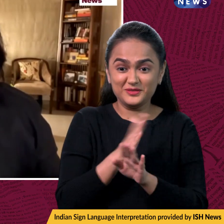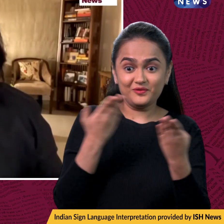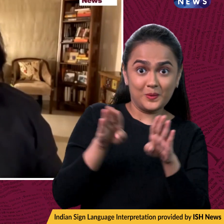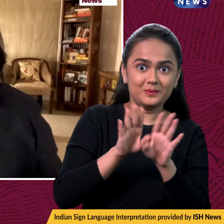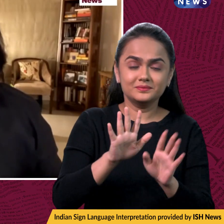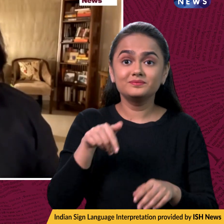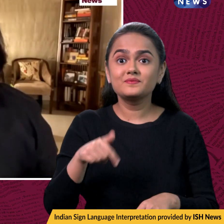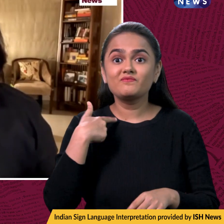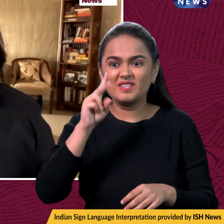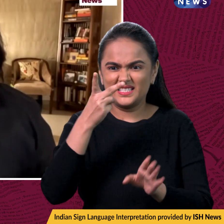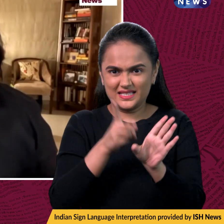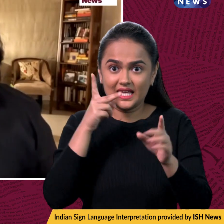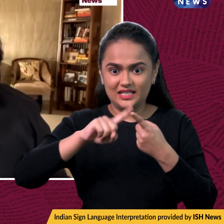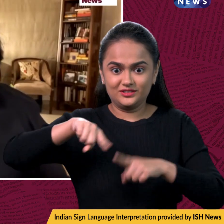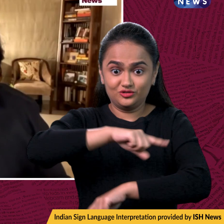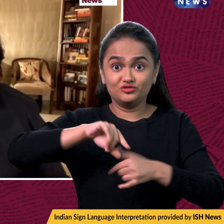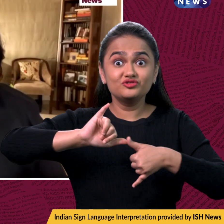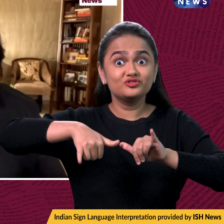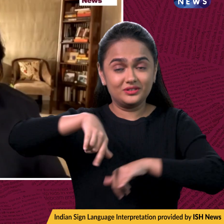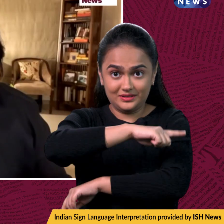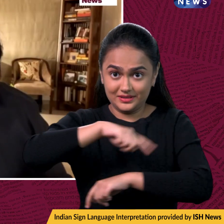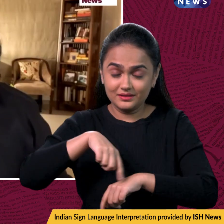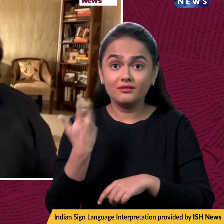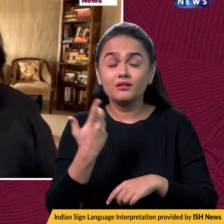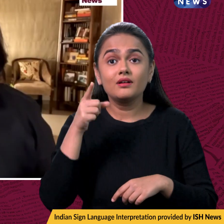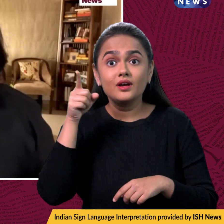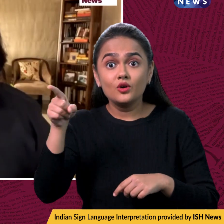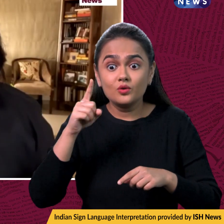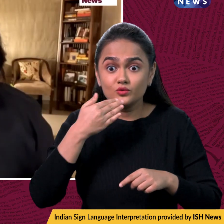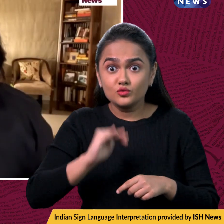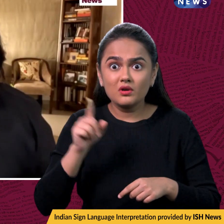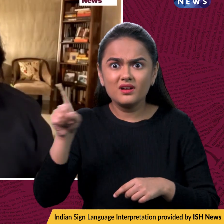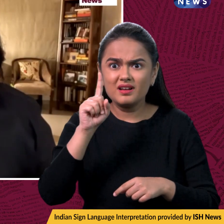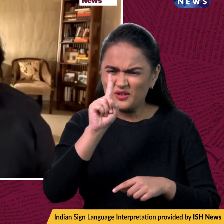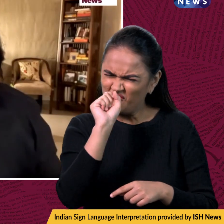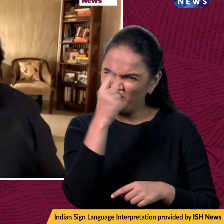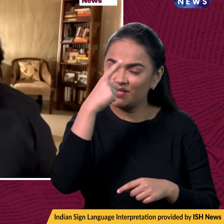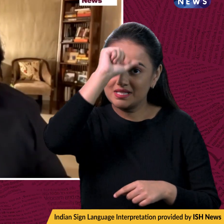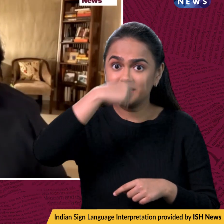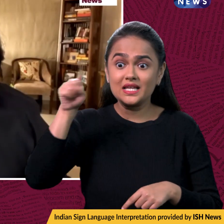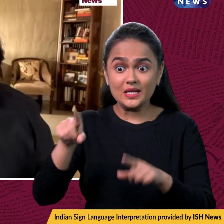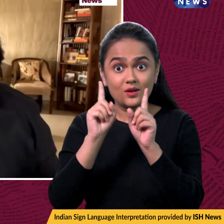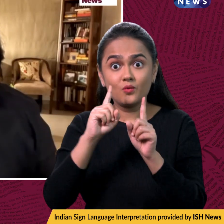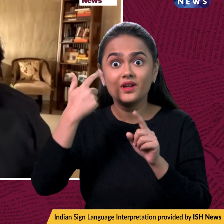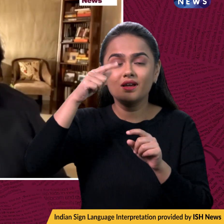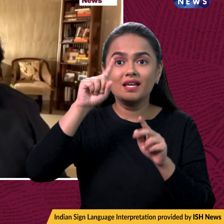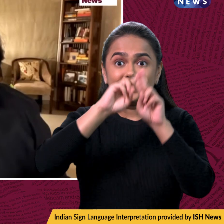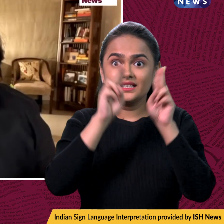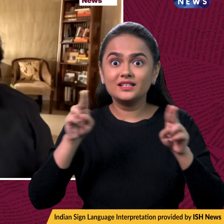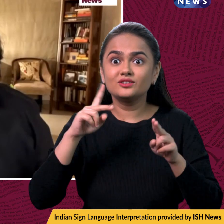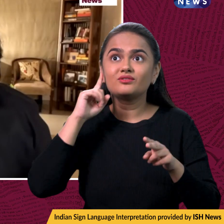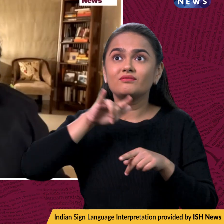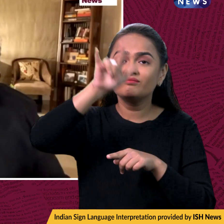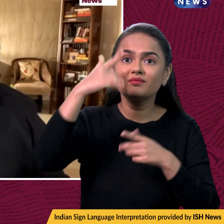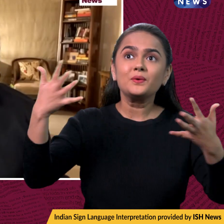A second-year engineering student from Andhra Pradesh, Janvi Dangeti, has become the only Indian to undergo the International Air and